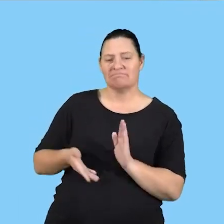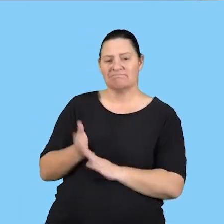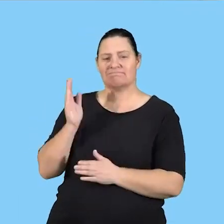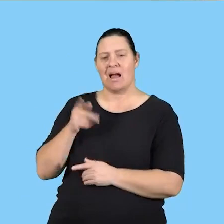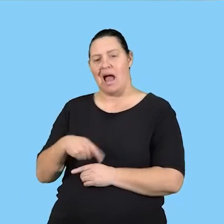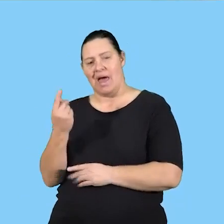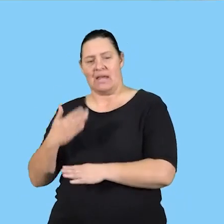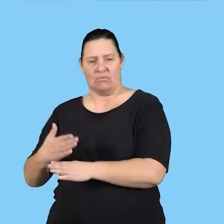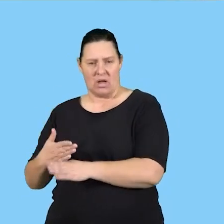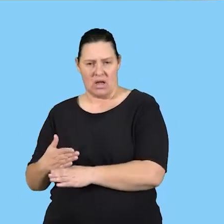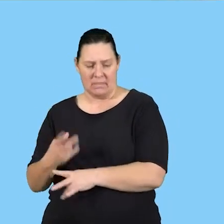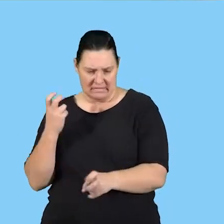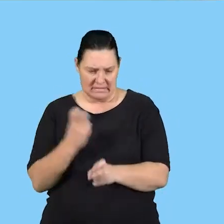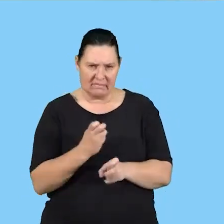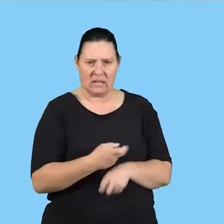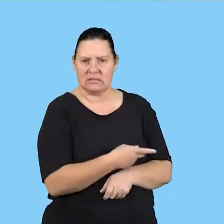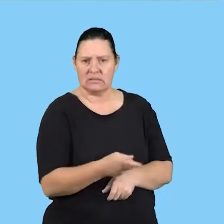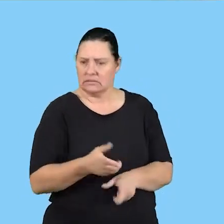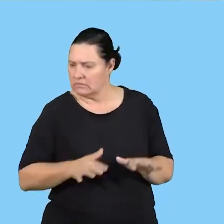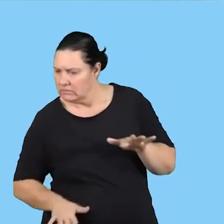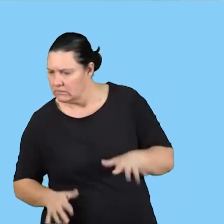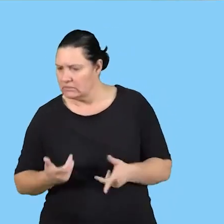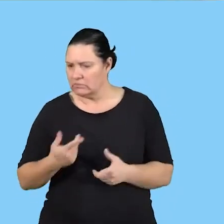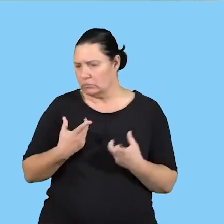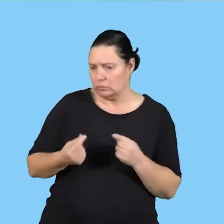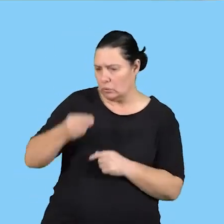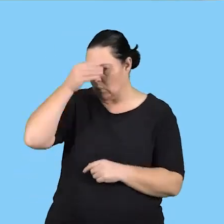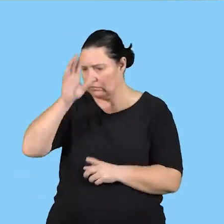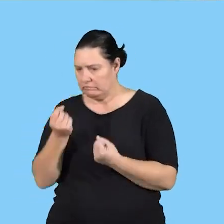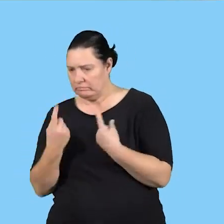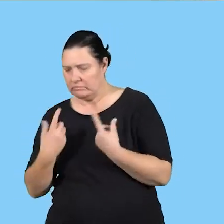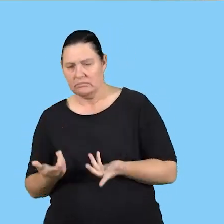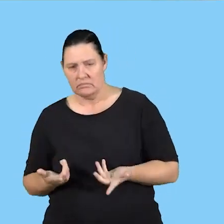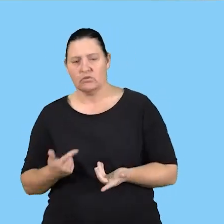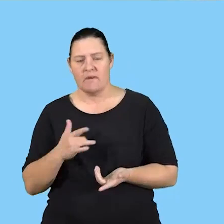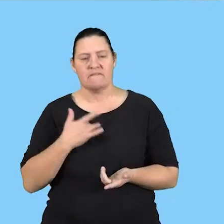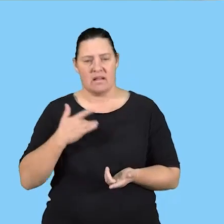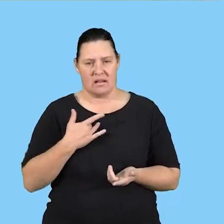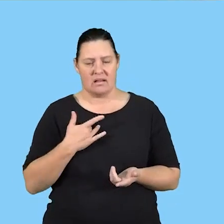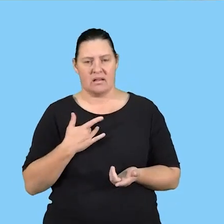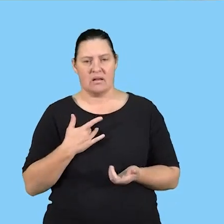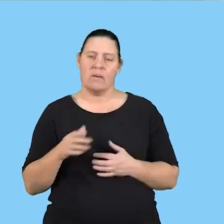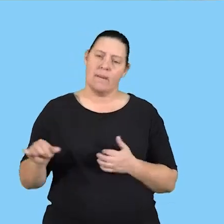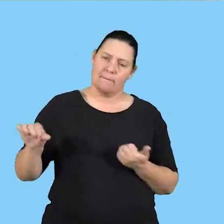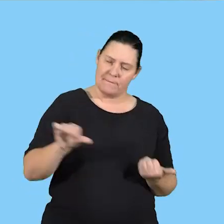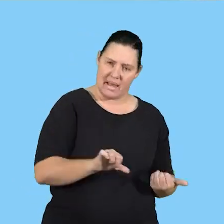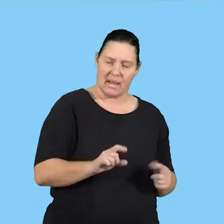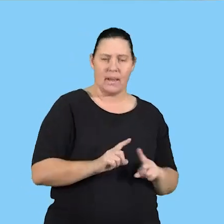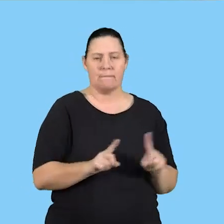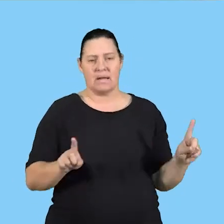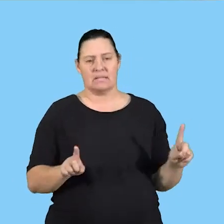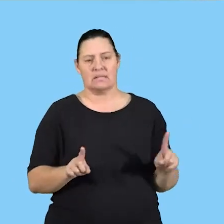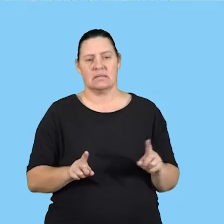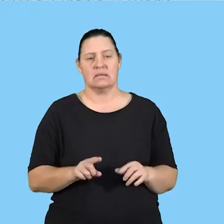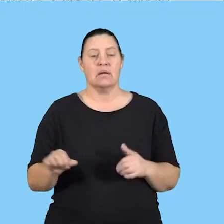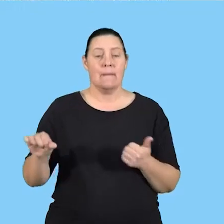those careers, it will be difficult for them to handle those concepts. So we felt that let us bring it back. However,